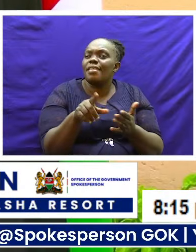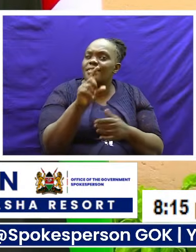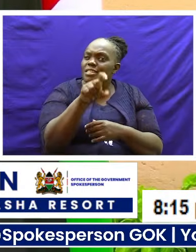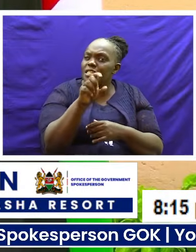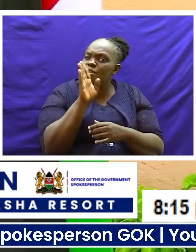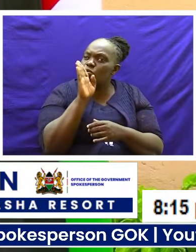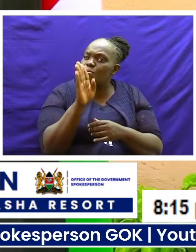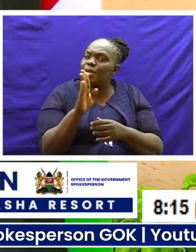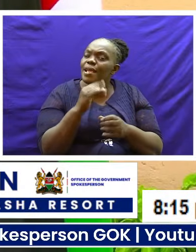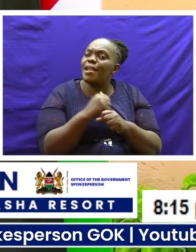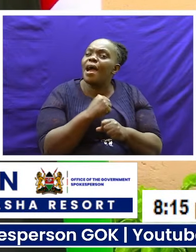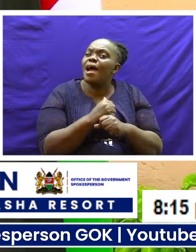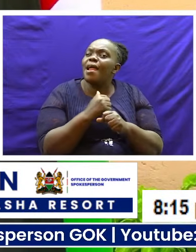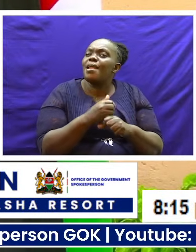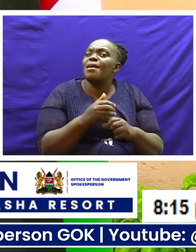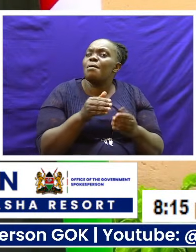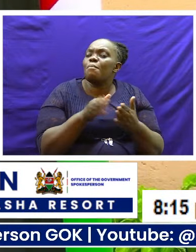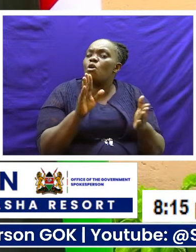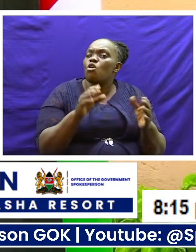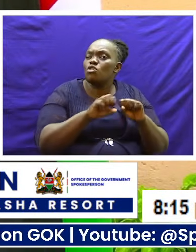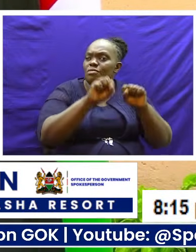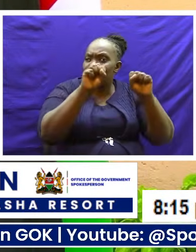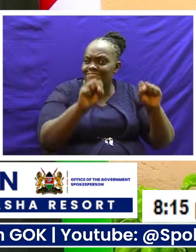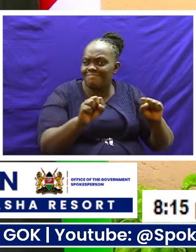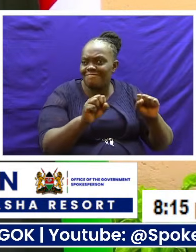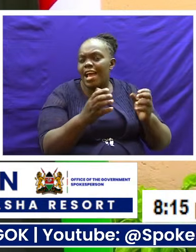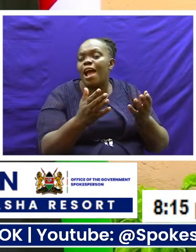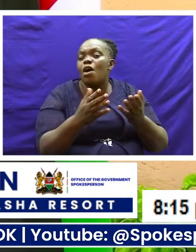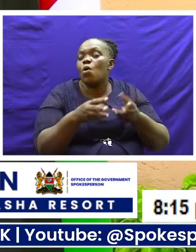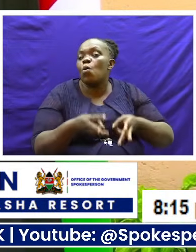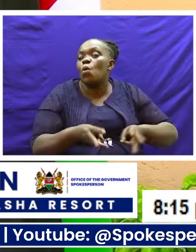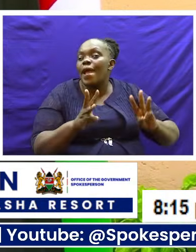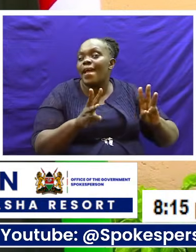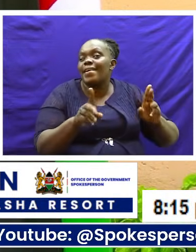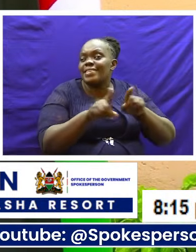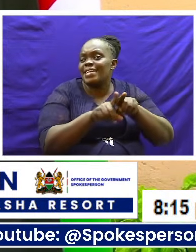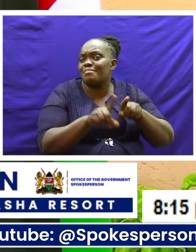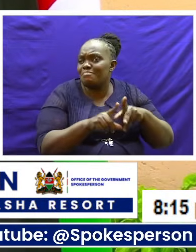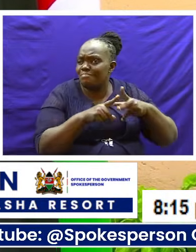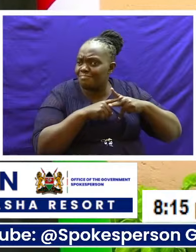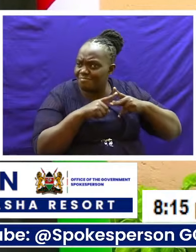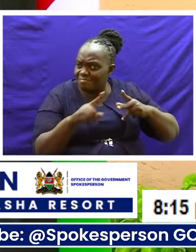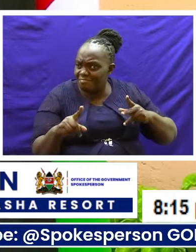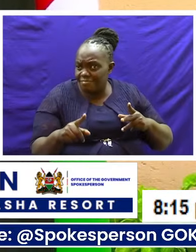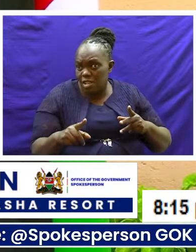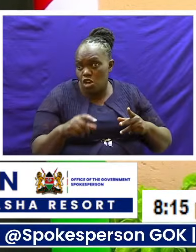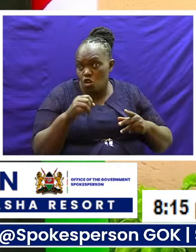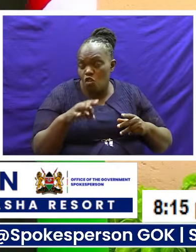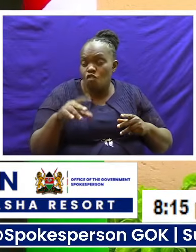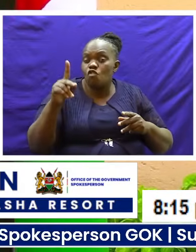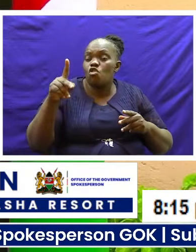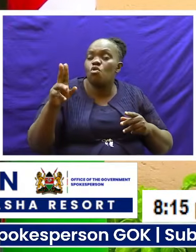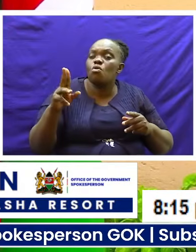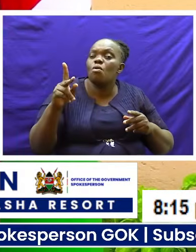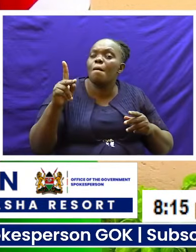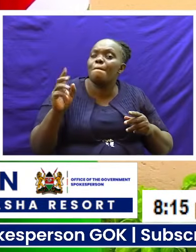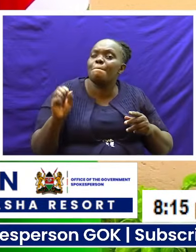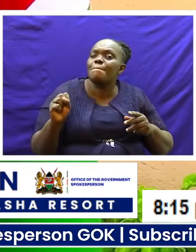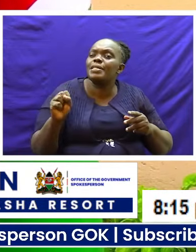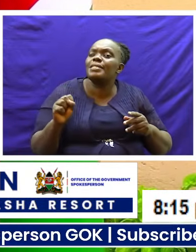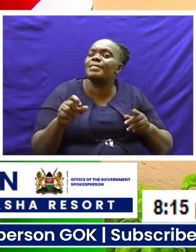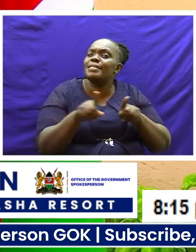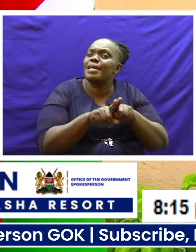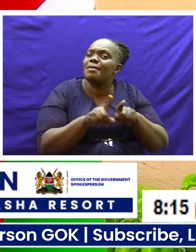be done in a more structured way. Okay. And the establishment of KUCCPS now was one